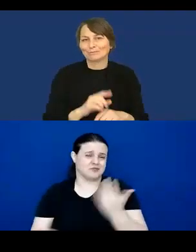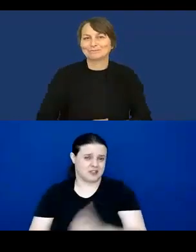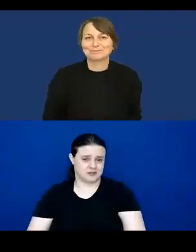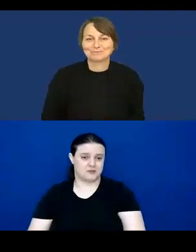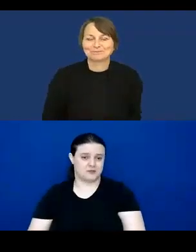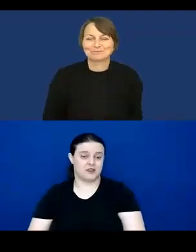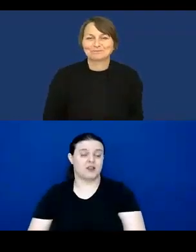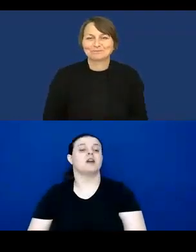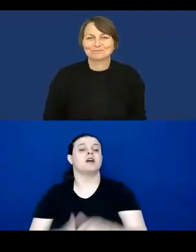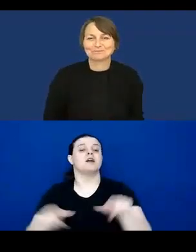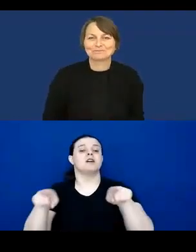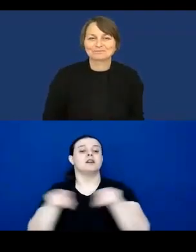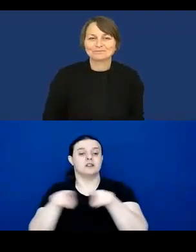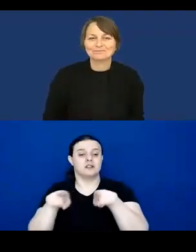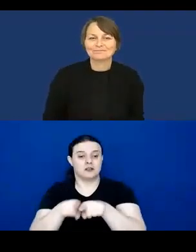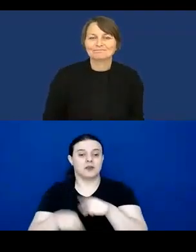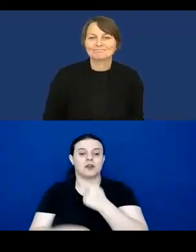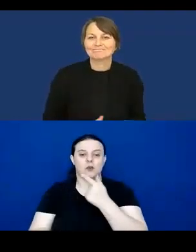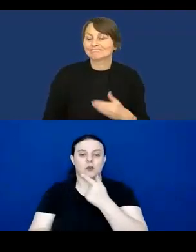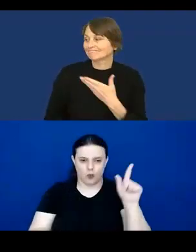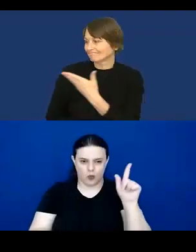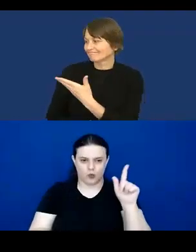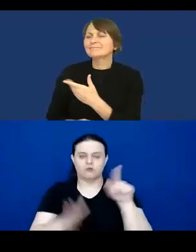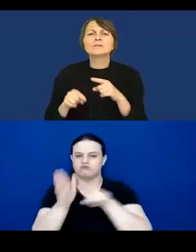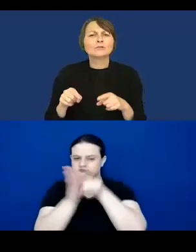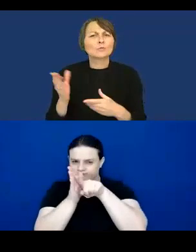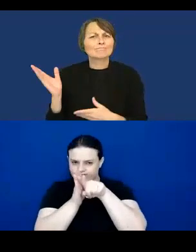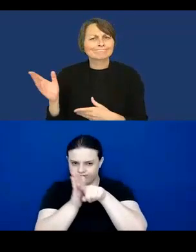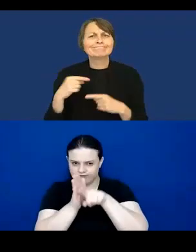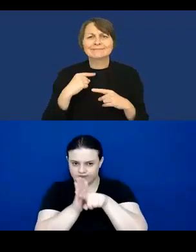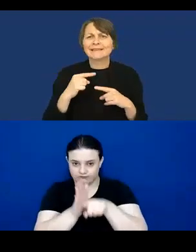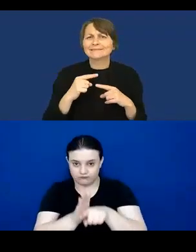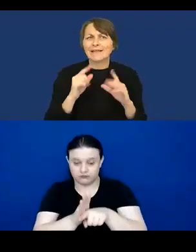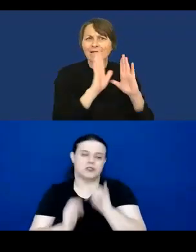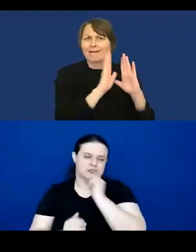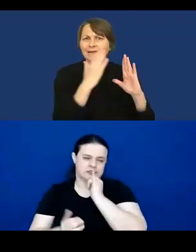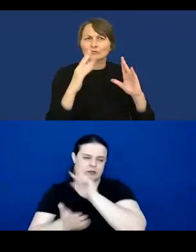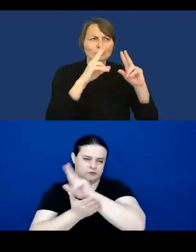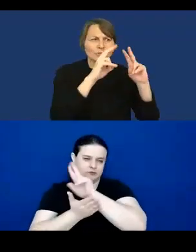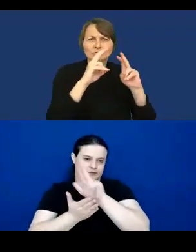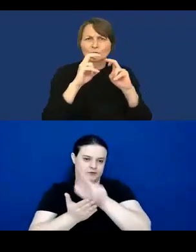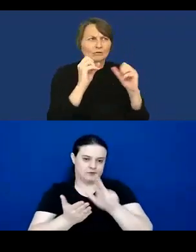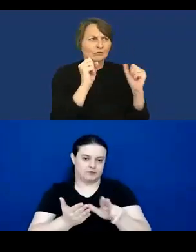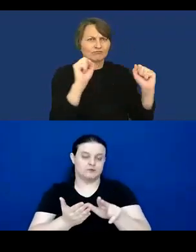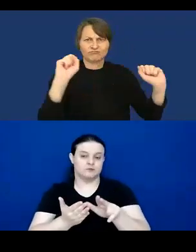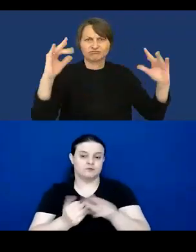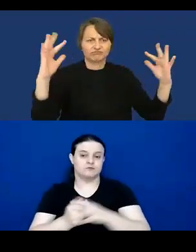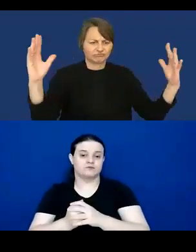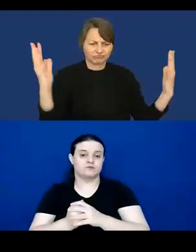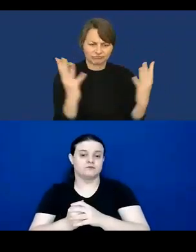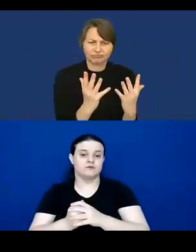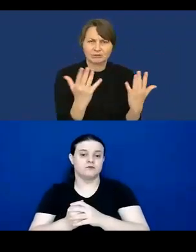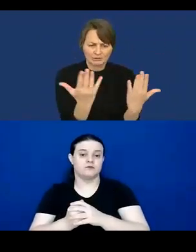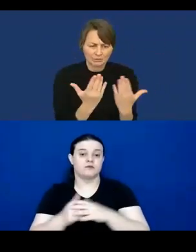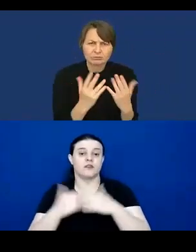Now, we also did a literature research, and from these examples and the literature results, we